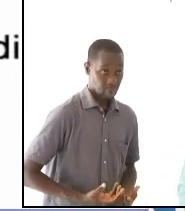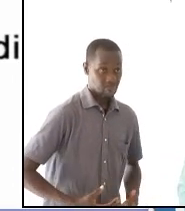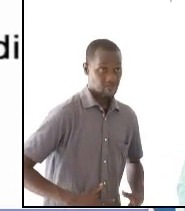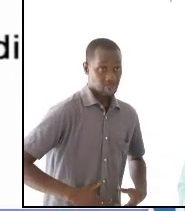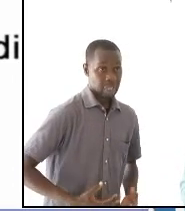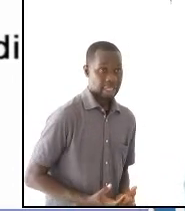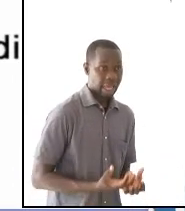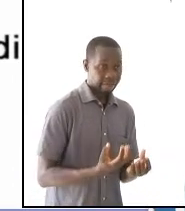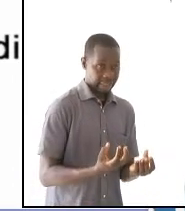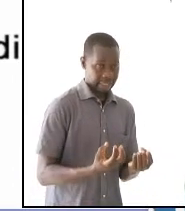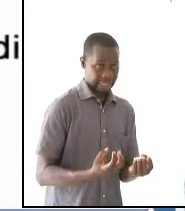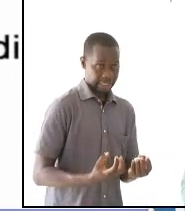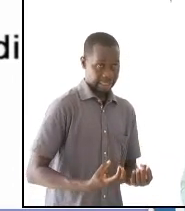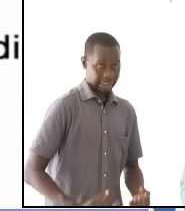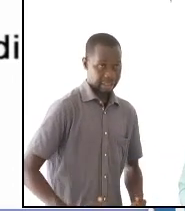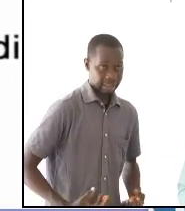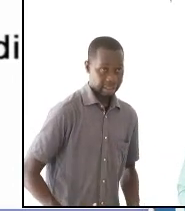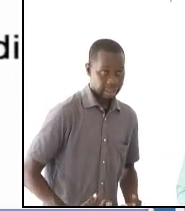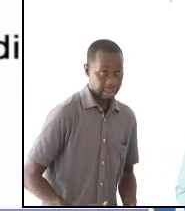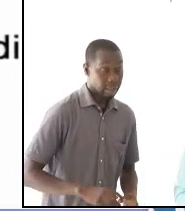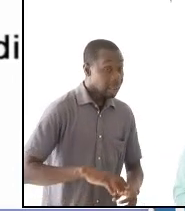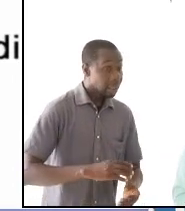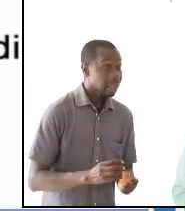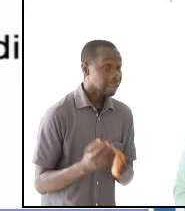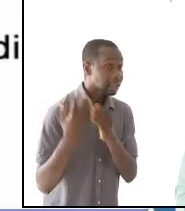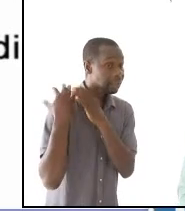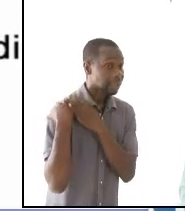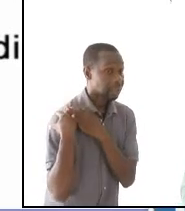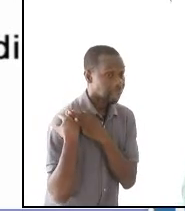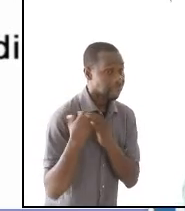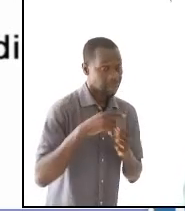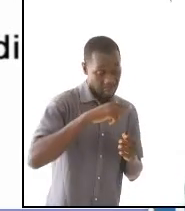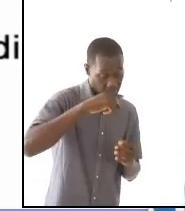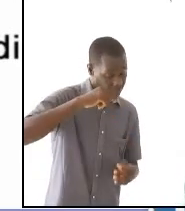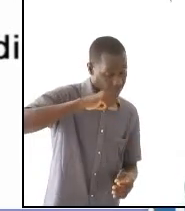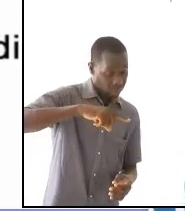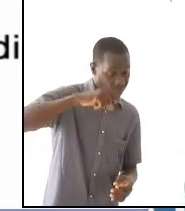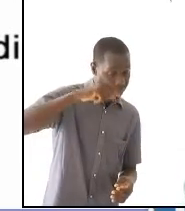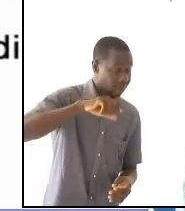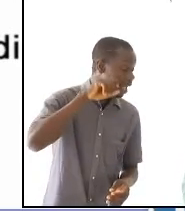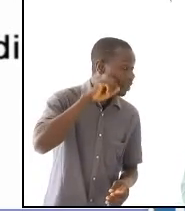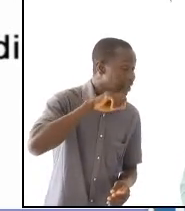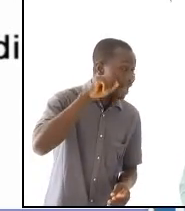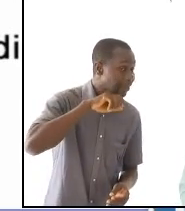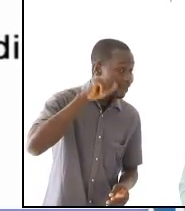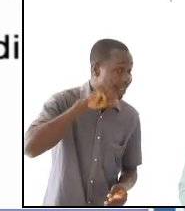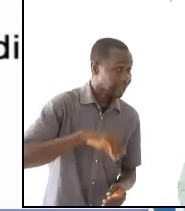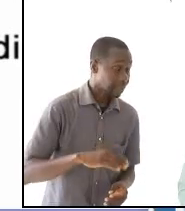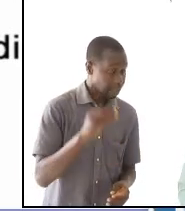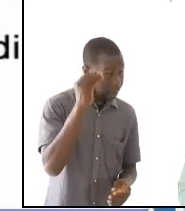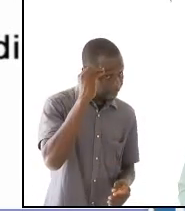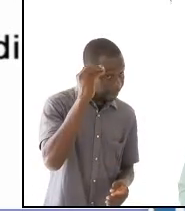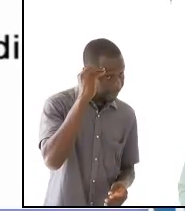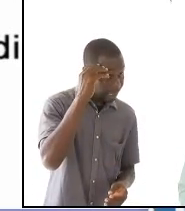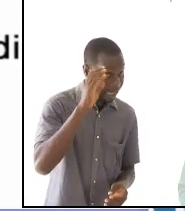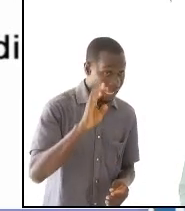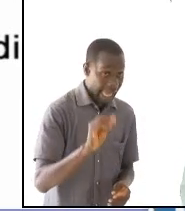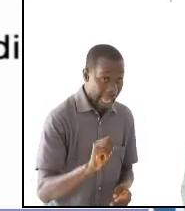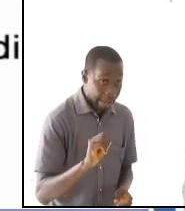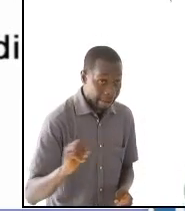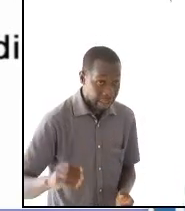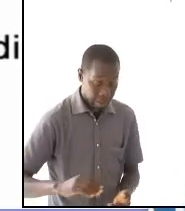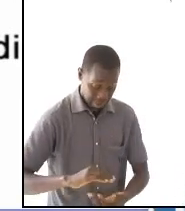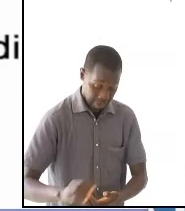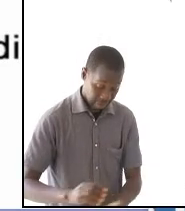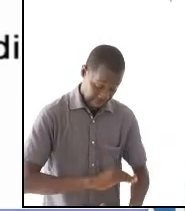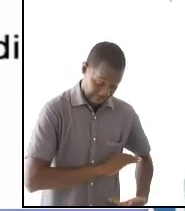the testes that are responsible for producing sperm cells, and hope you can remember the epididymis, where the sperm